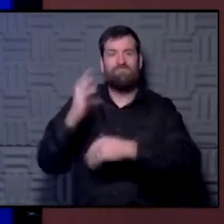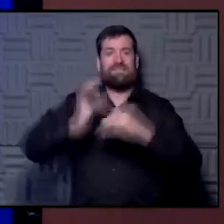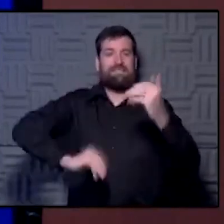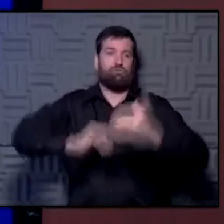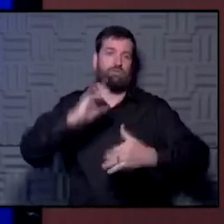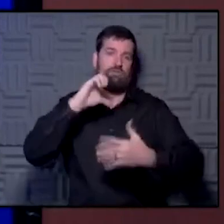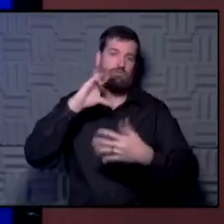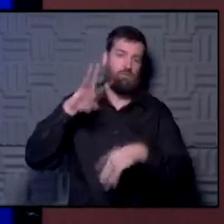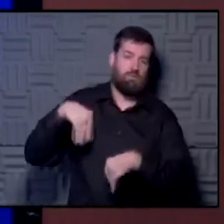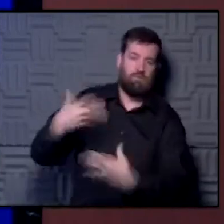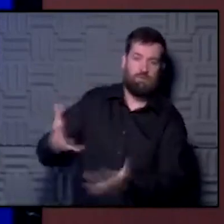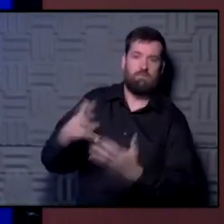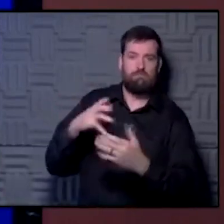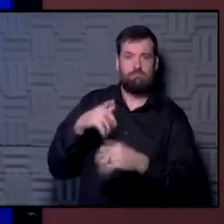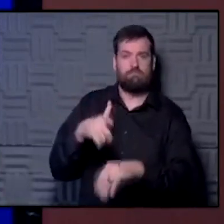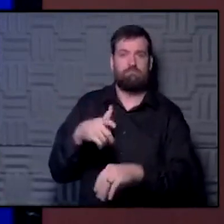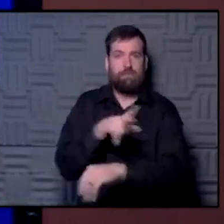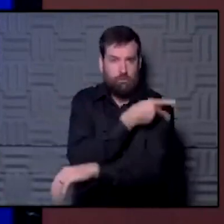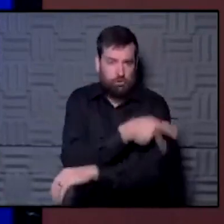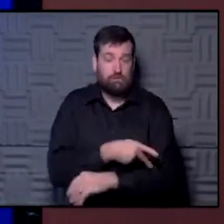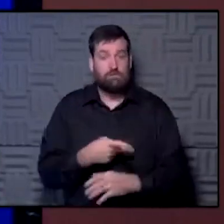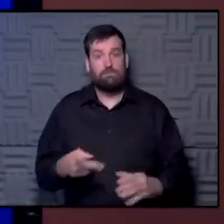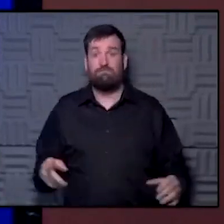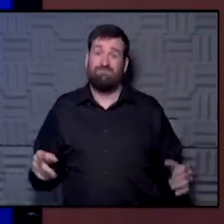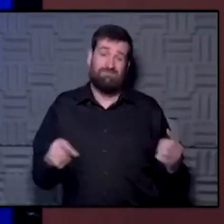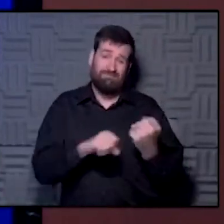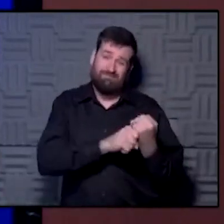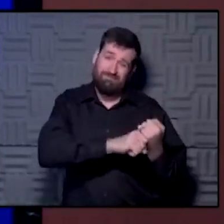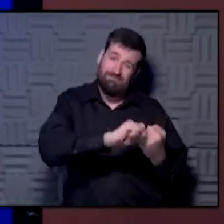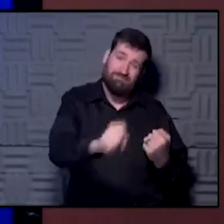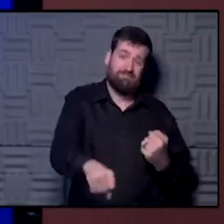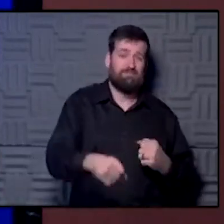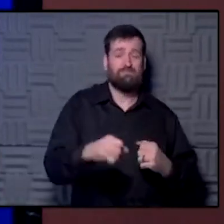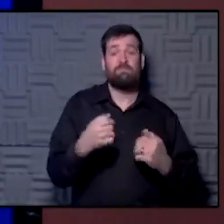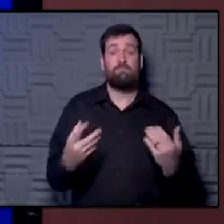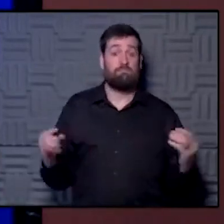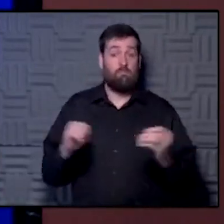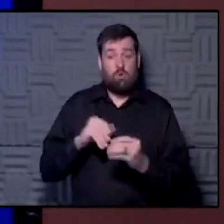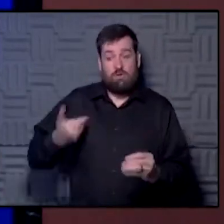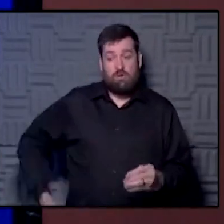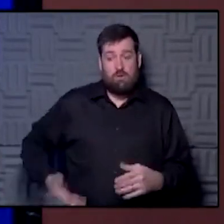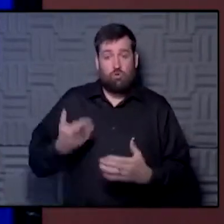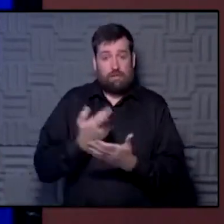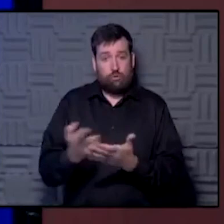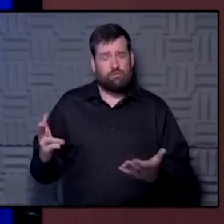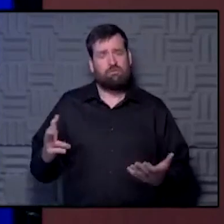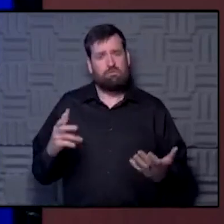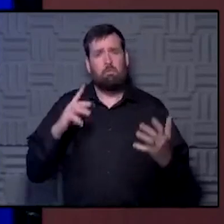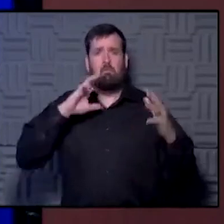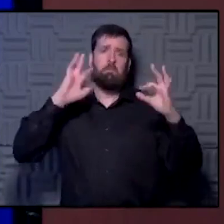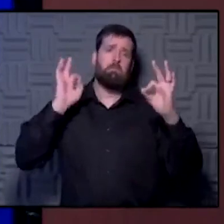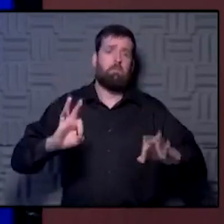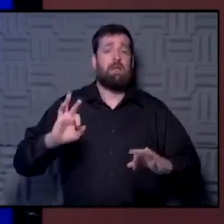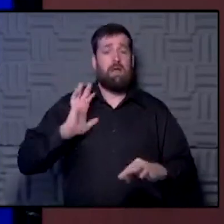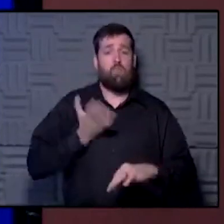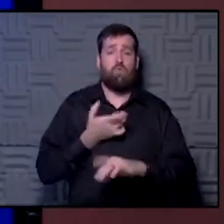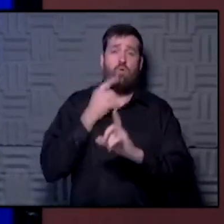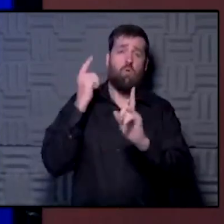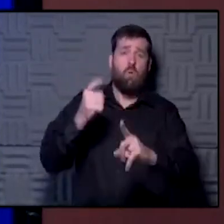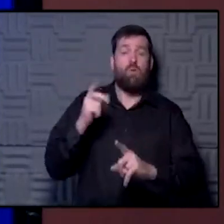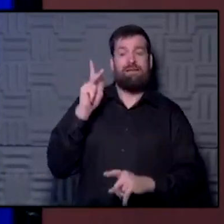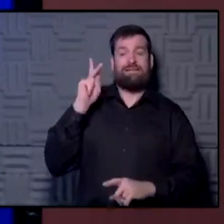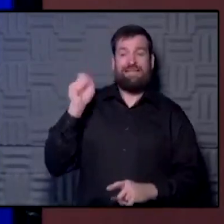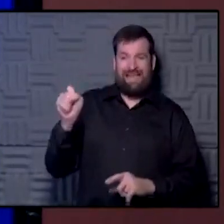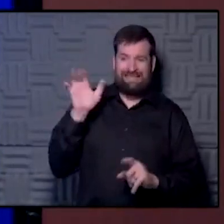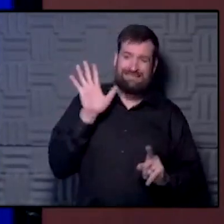This is a long haul, and the more that we can be a resource, we really appreciate that, because our goal is to help improve the health of